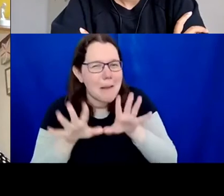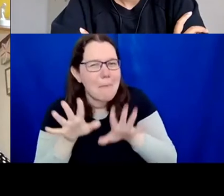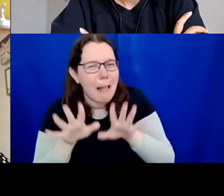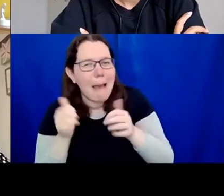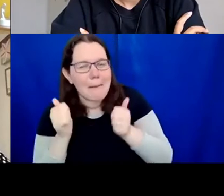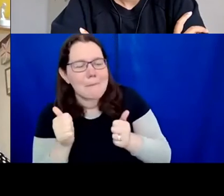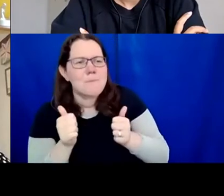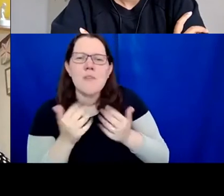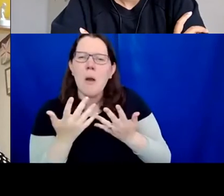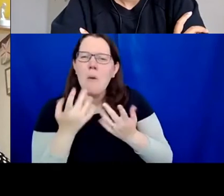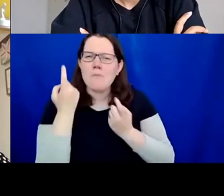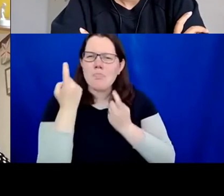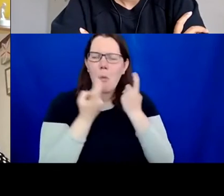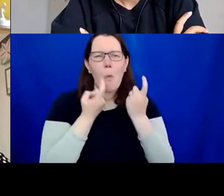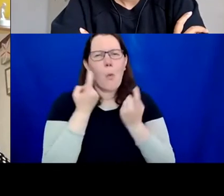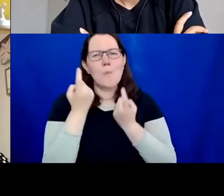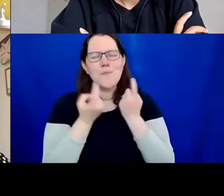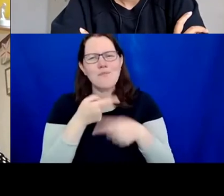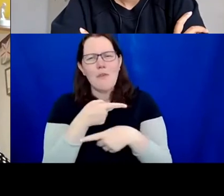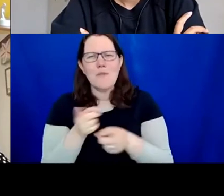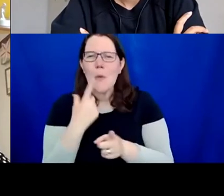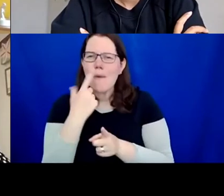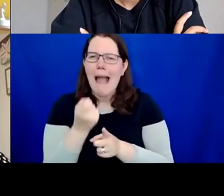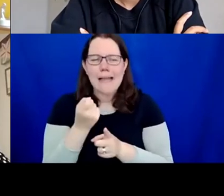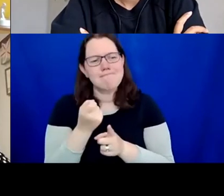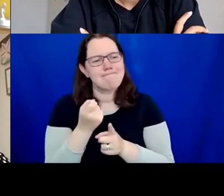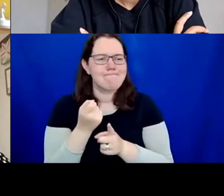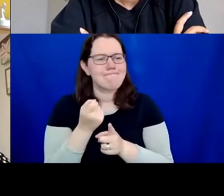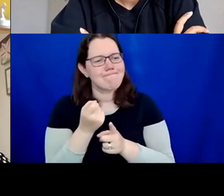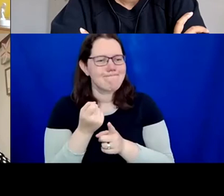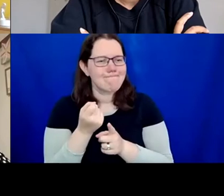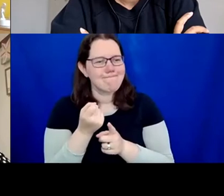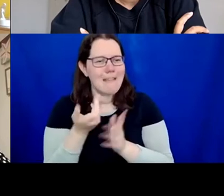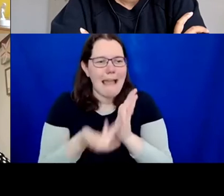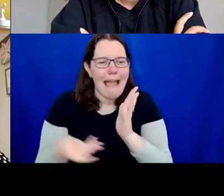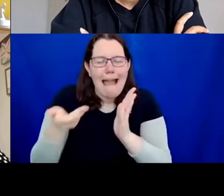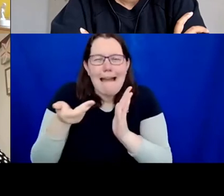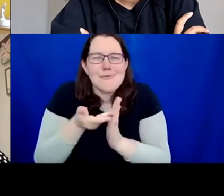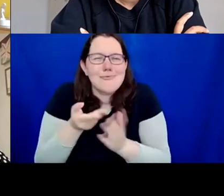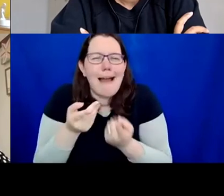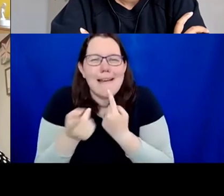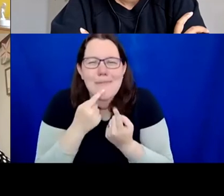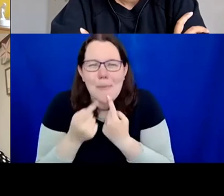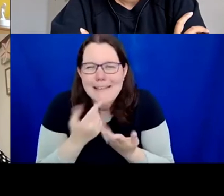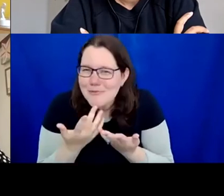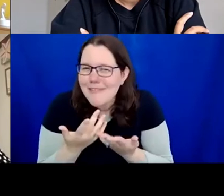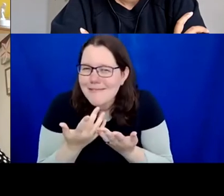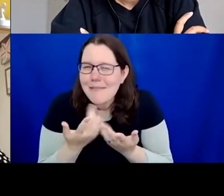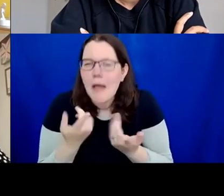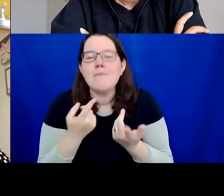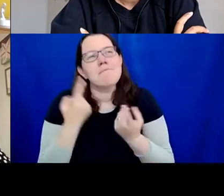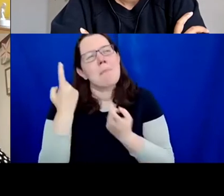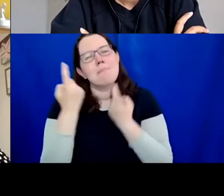just expand on that briefly, or thinking about how do we change the notion of like